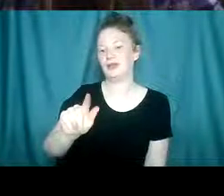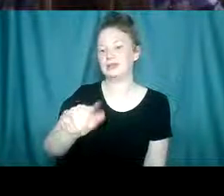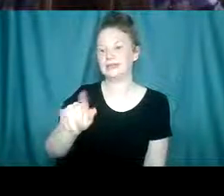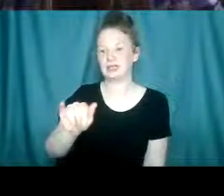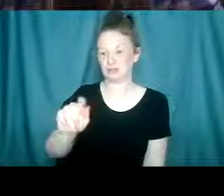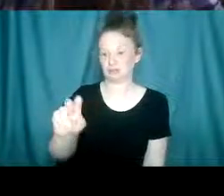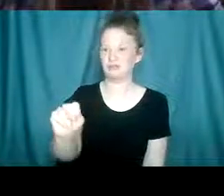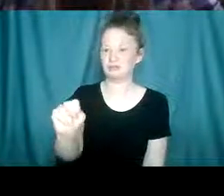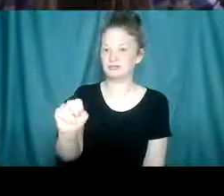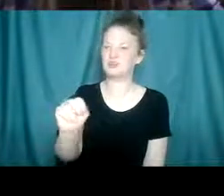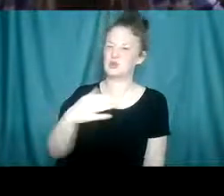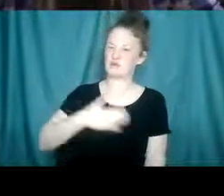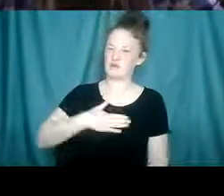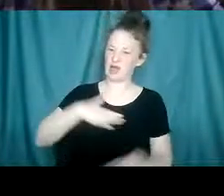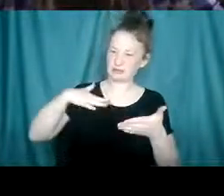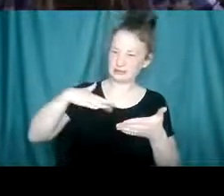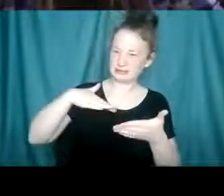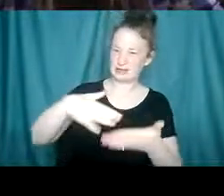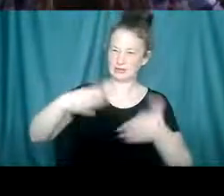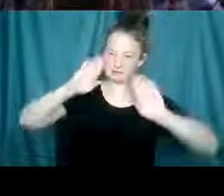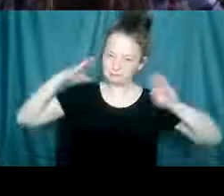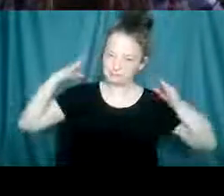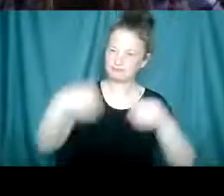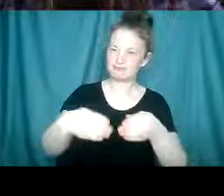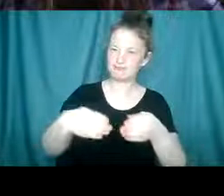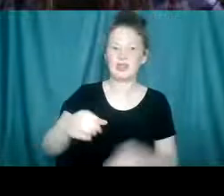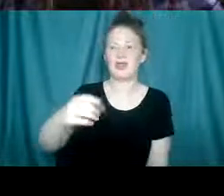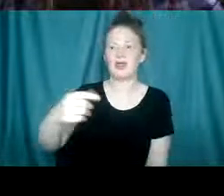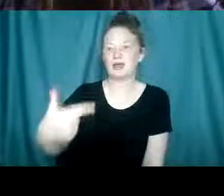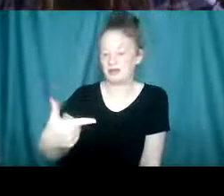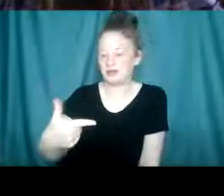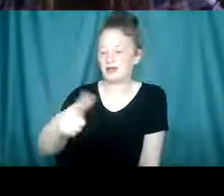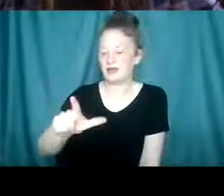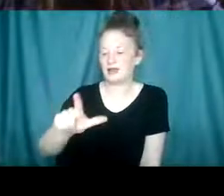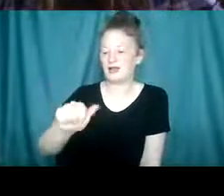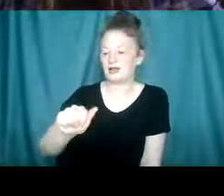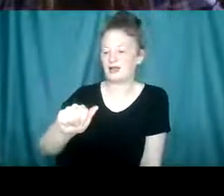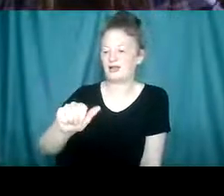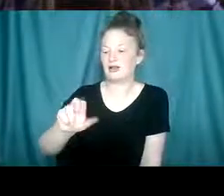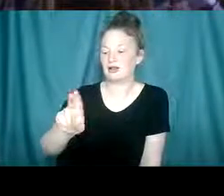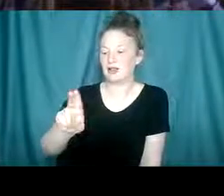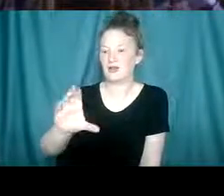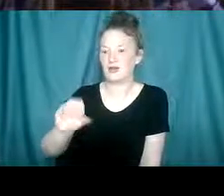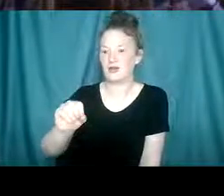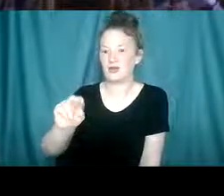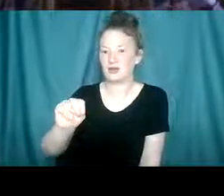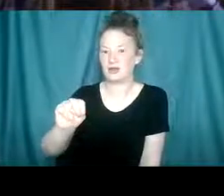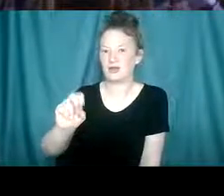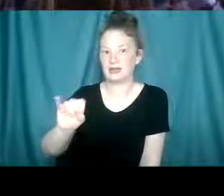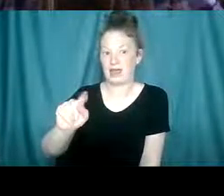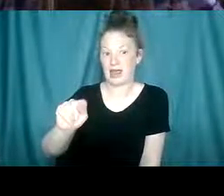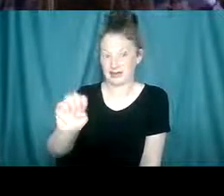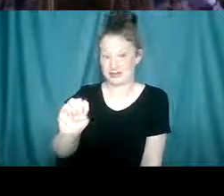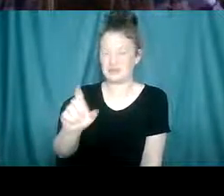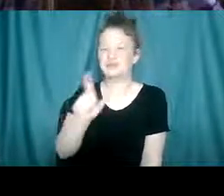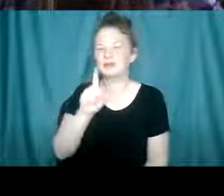on use a mineral called Glauconite, it's also called greensand, to